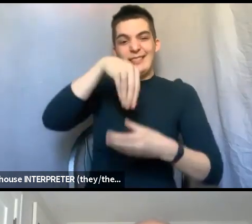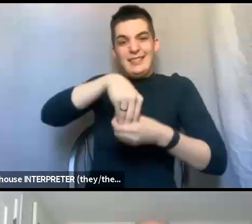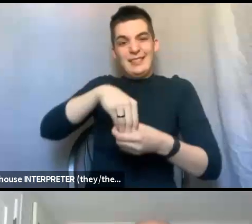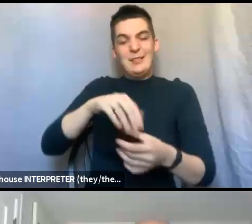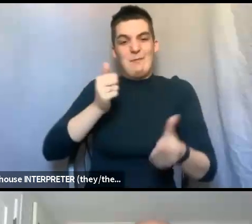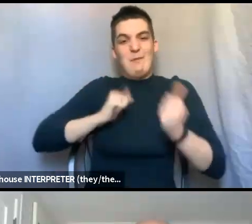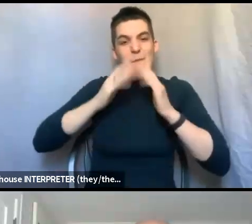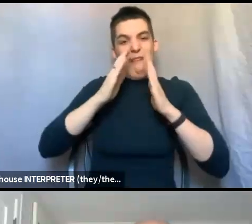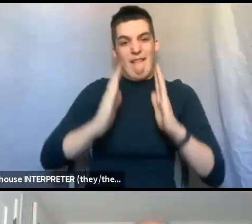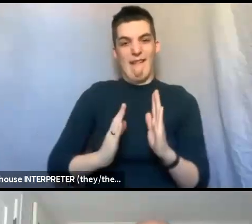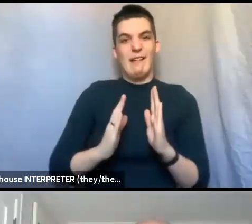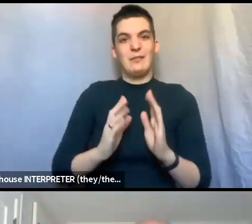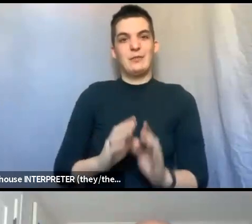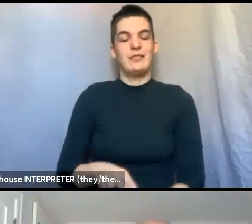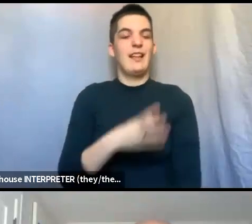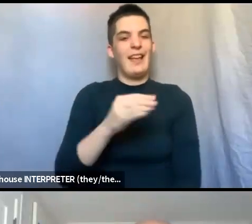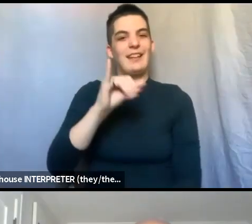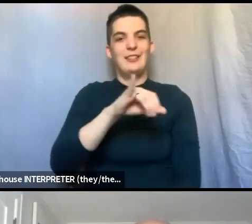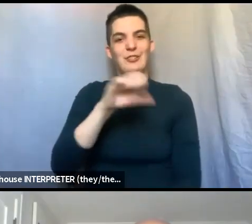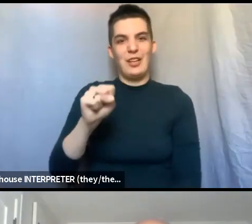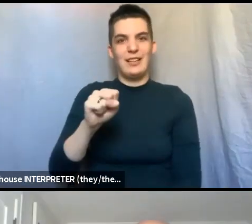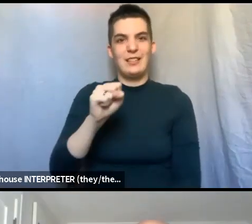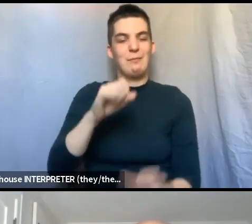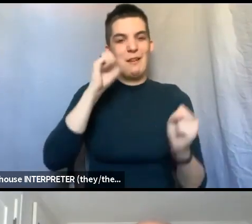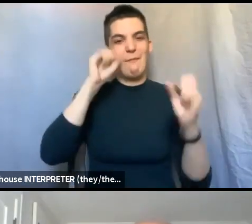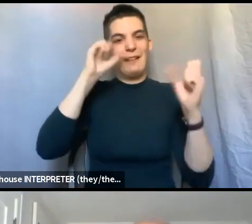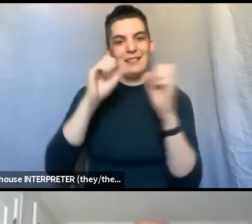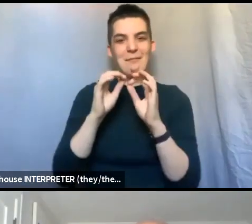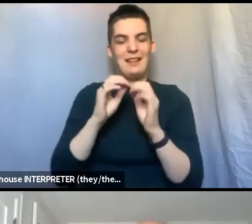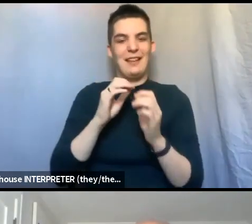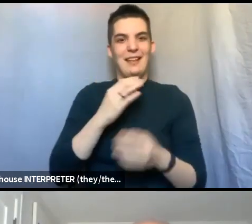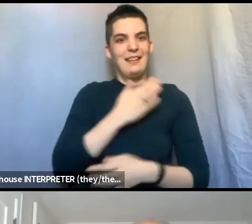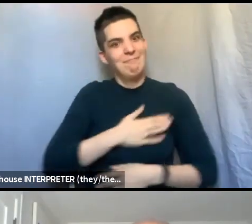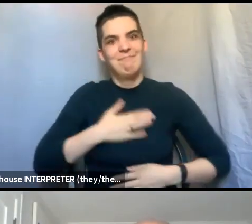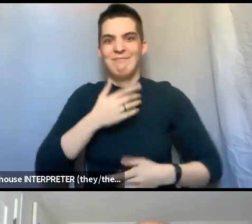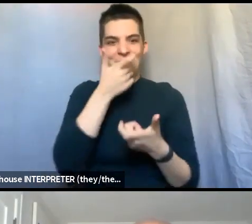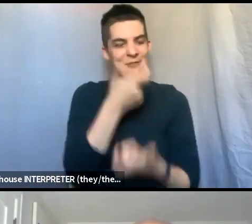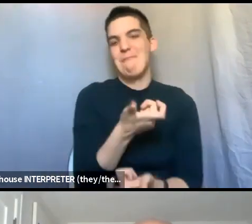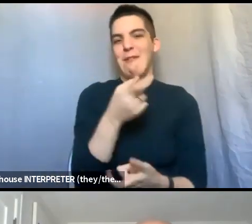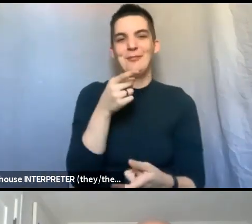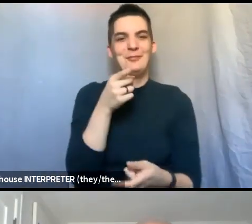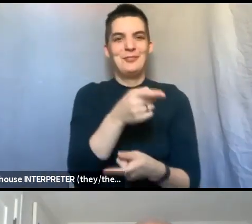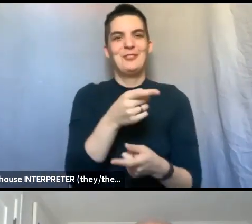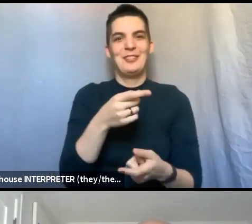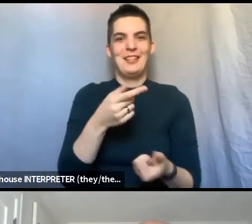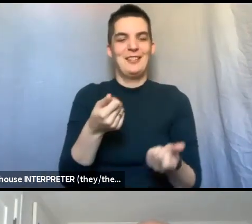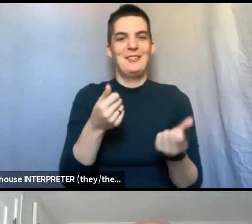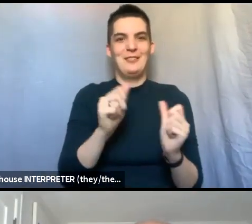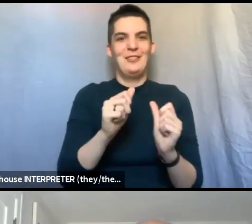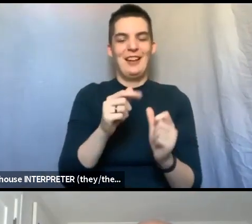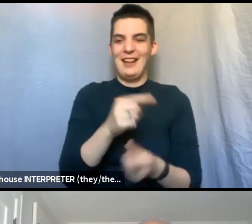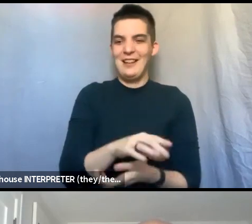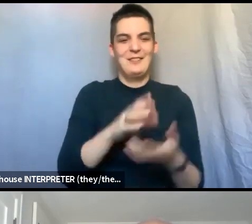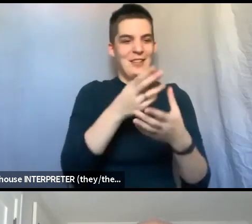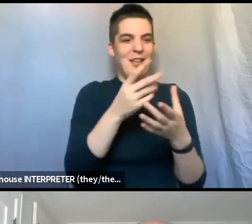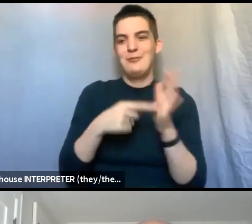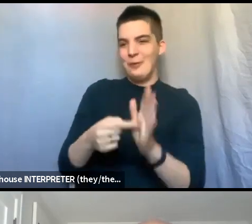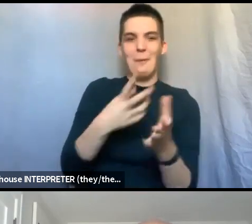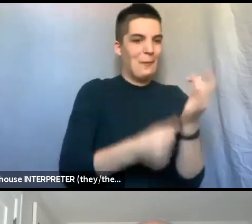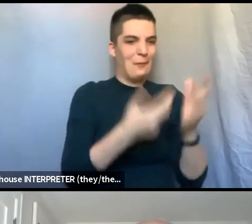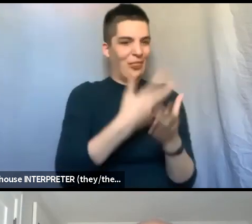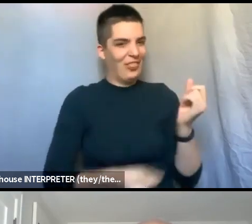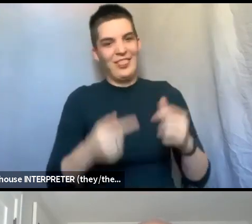Lab West. And Jess, it's been amazingly entertaining to watch you become Anne and Sheldon both at the same time, which